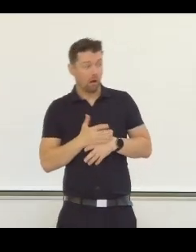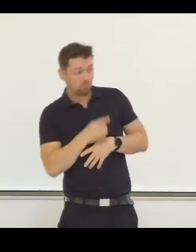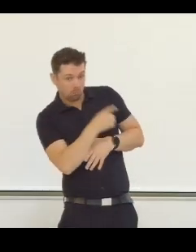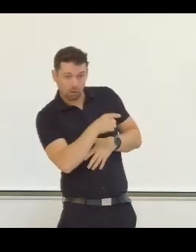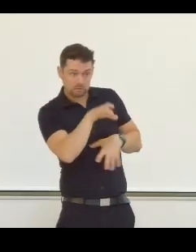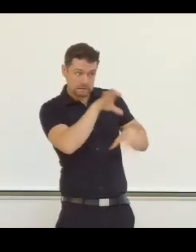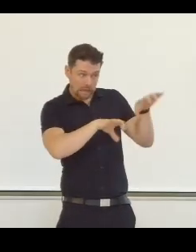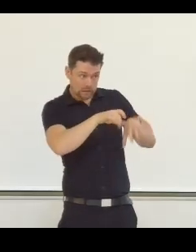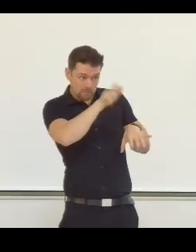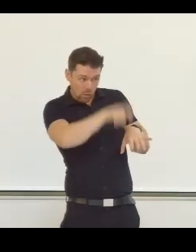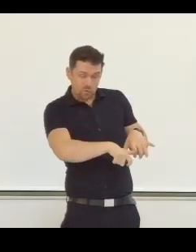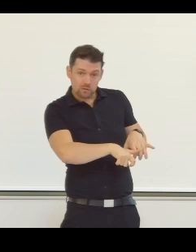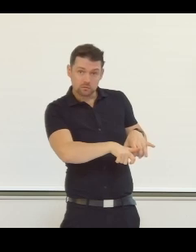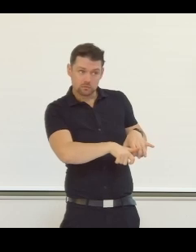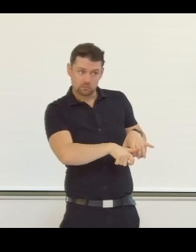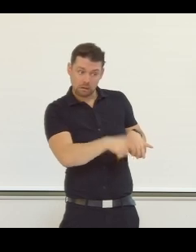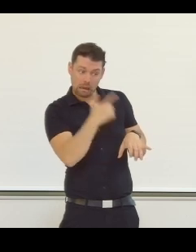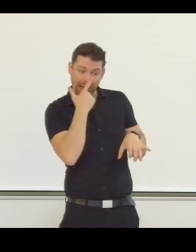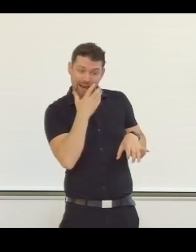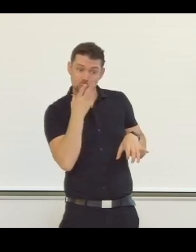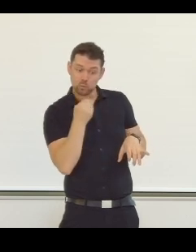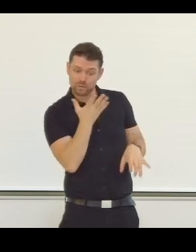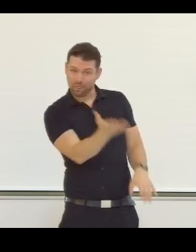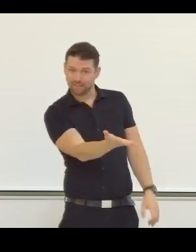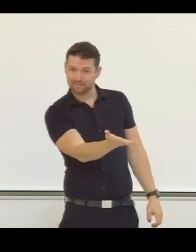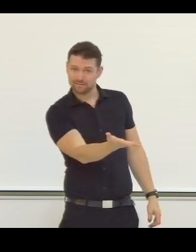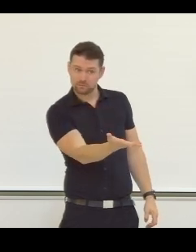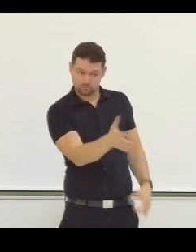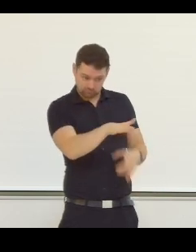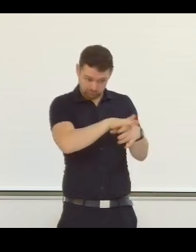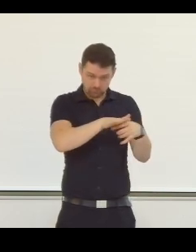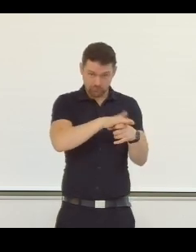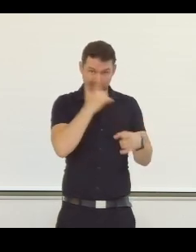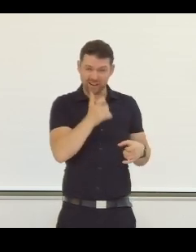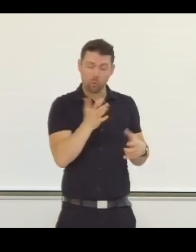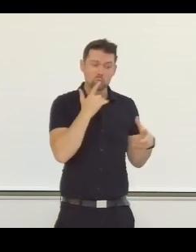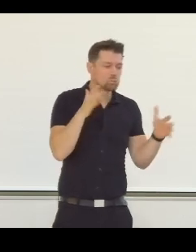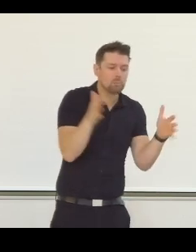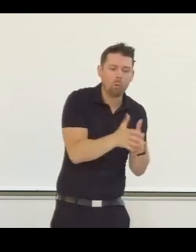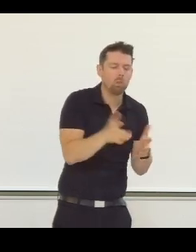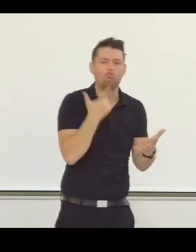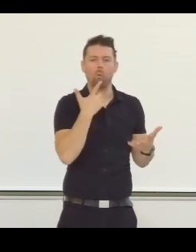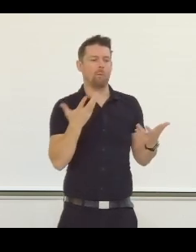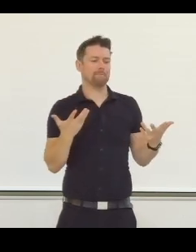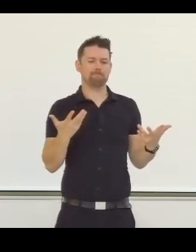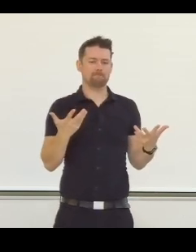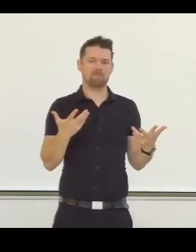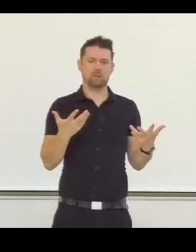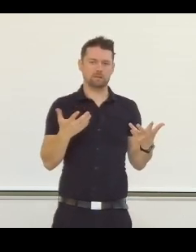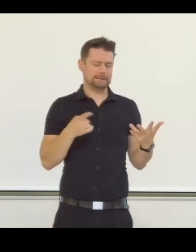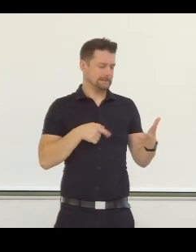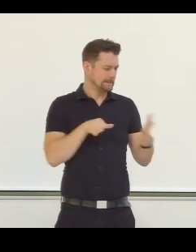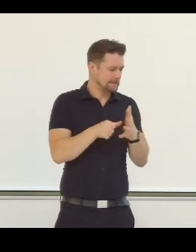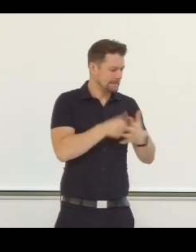can someone who normally works in a laboratory, can they use this laboratory? Or is it too small? Is it too cumbersome